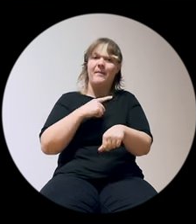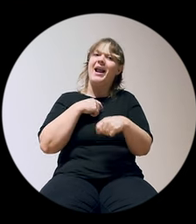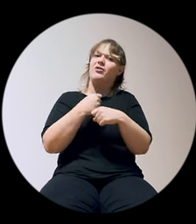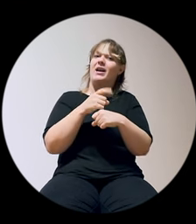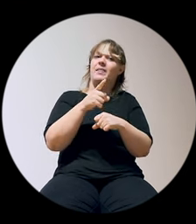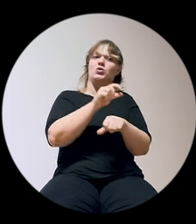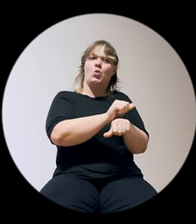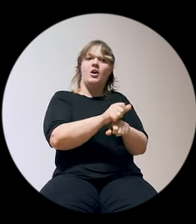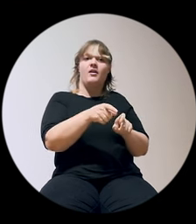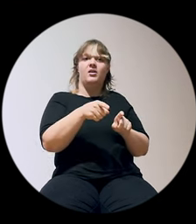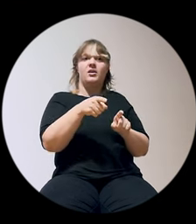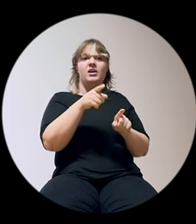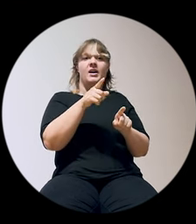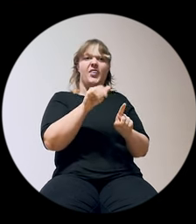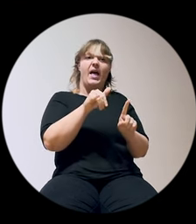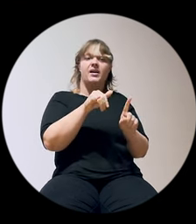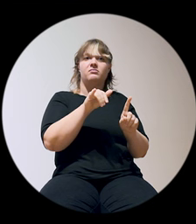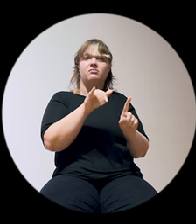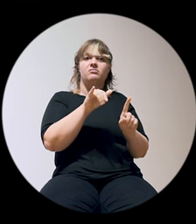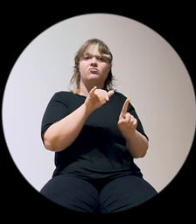from that. This work envisions